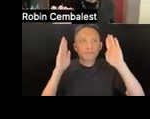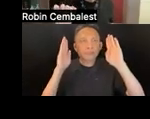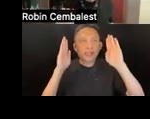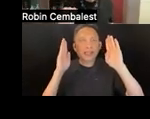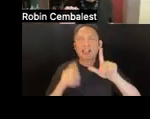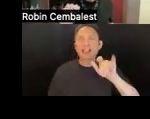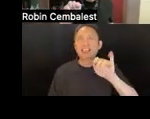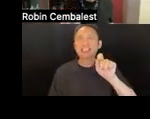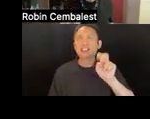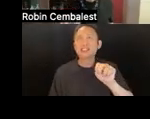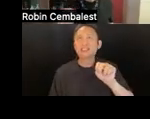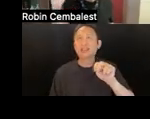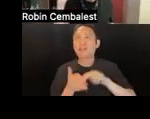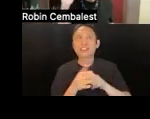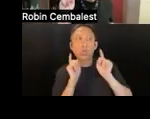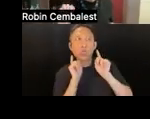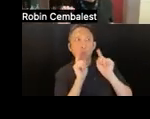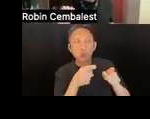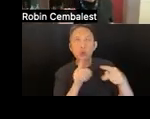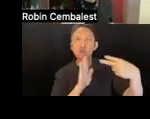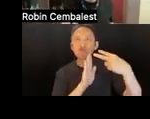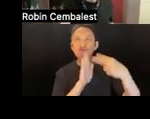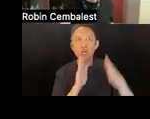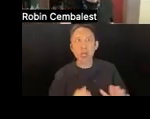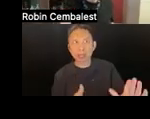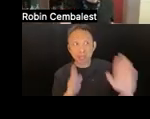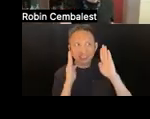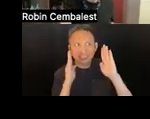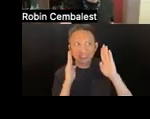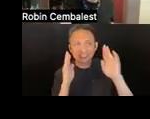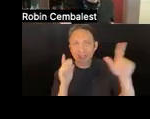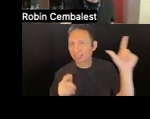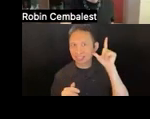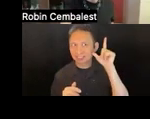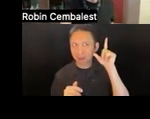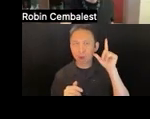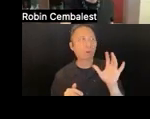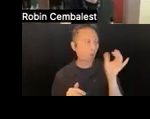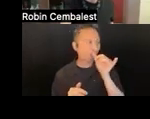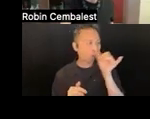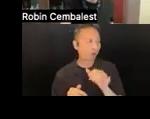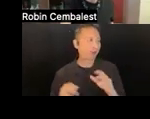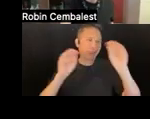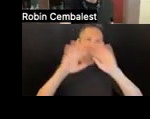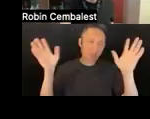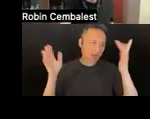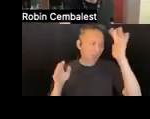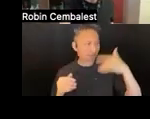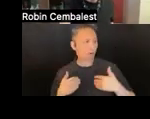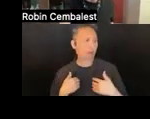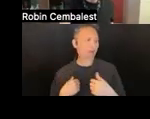you. That's directed to the reader, to the audience, right? So we have very cleverly here, we have Stacey